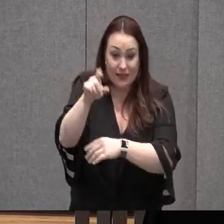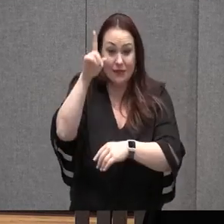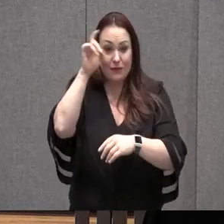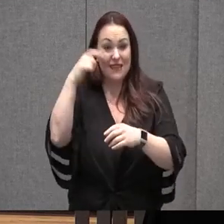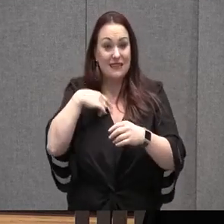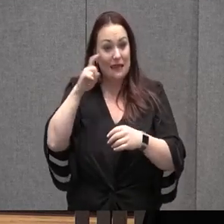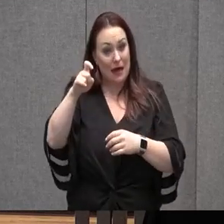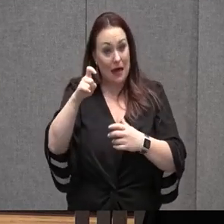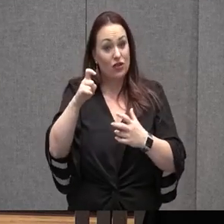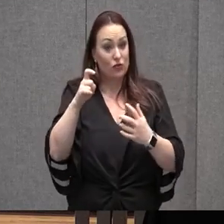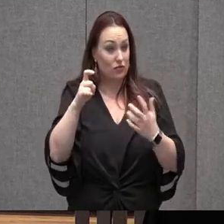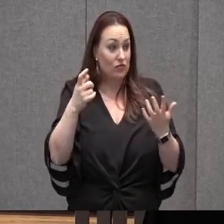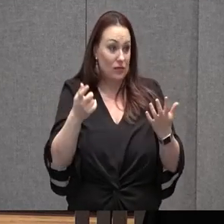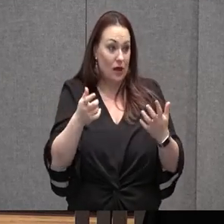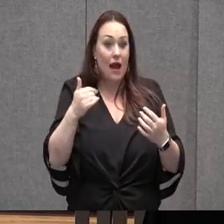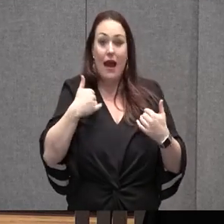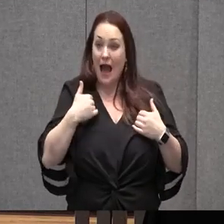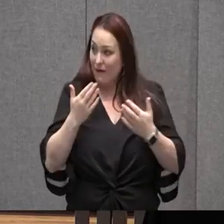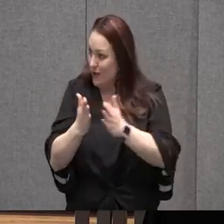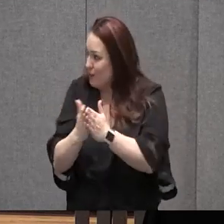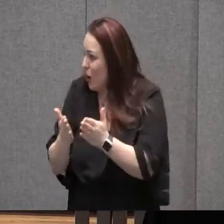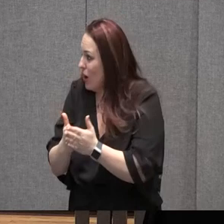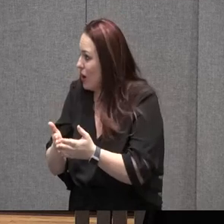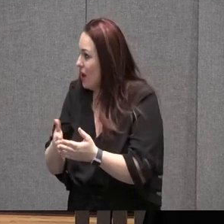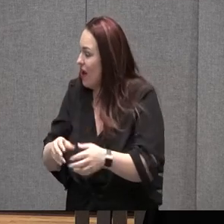have they even have a book. Oh my gosh.